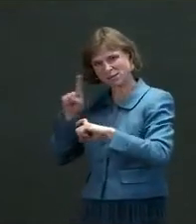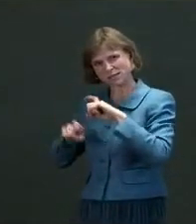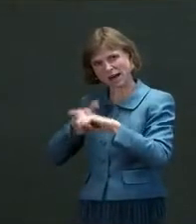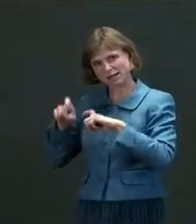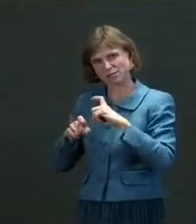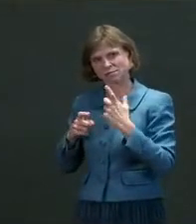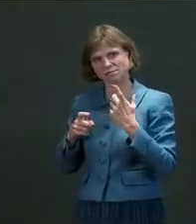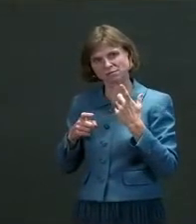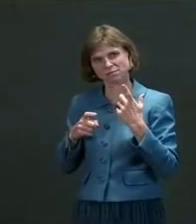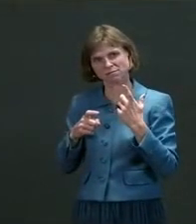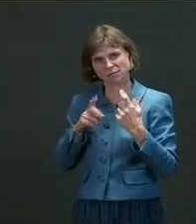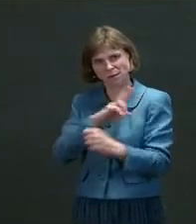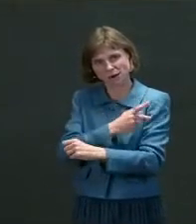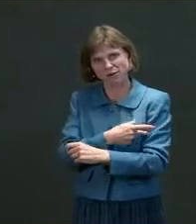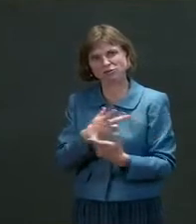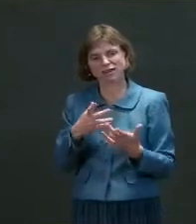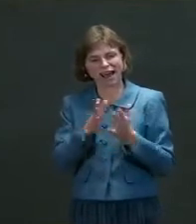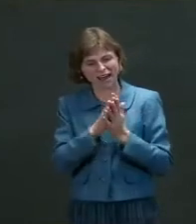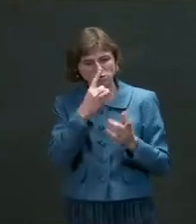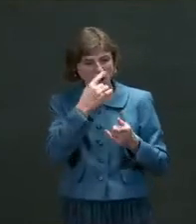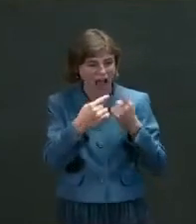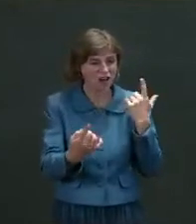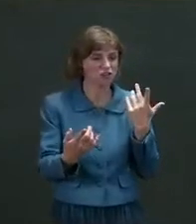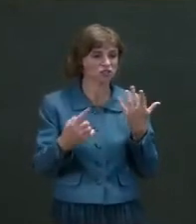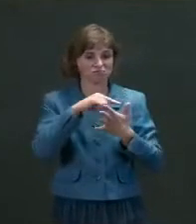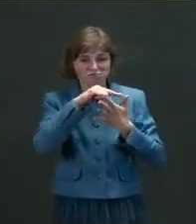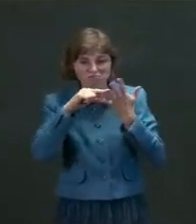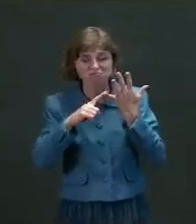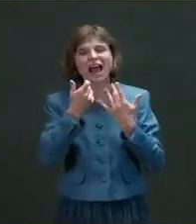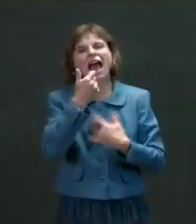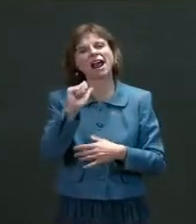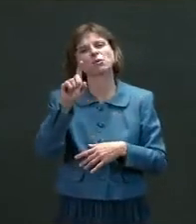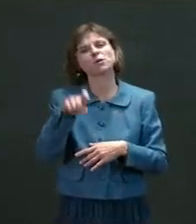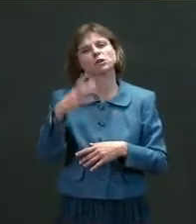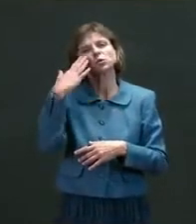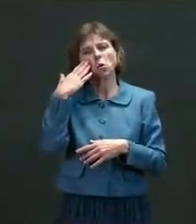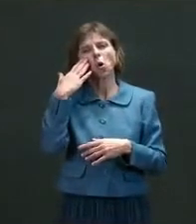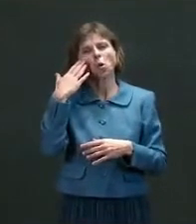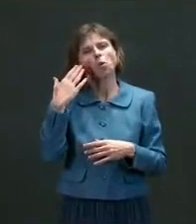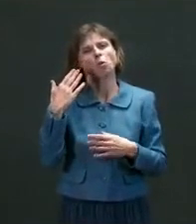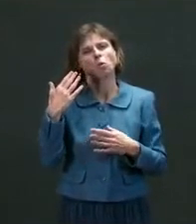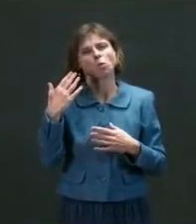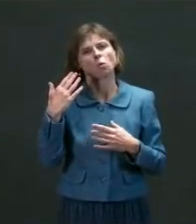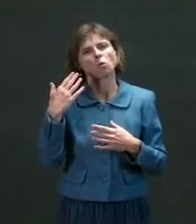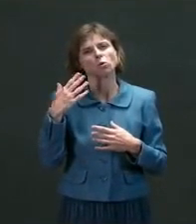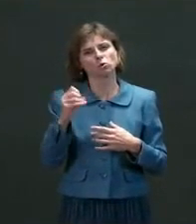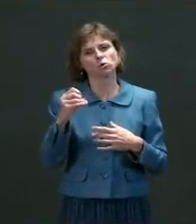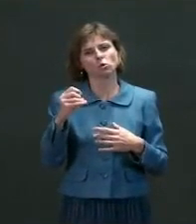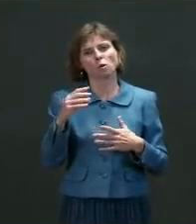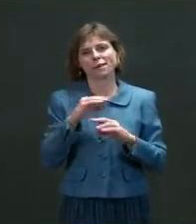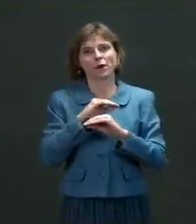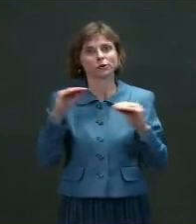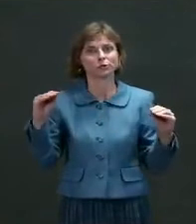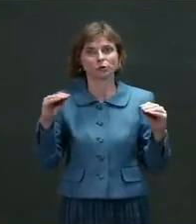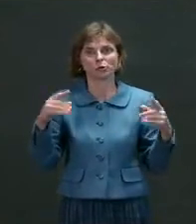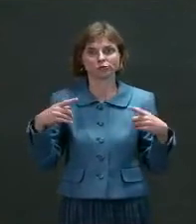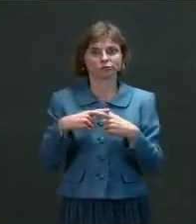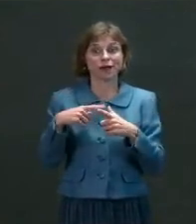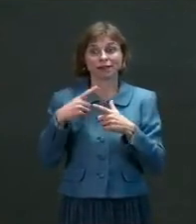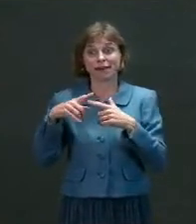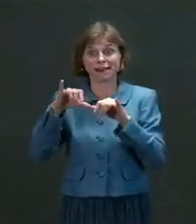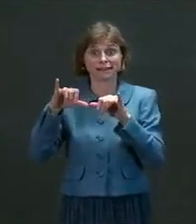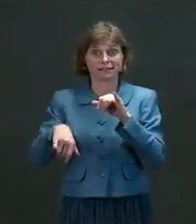they're acutely ill, if they have allergies, anything that we need to know so we can know if they need to stay for 15 to 30